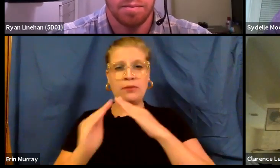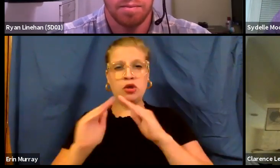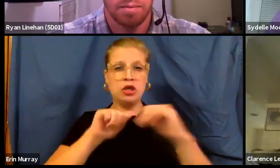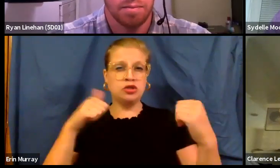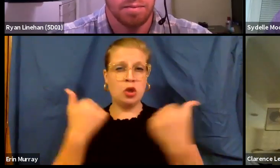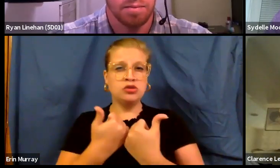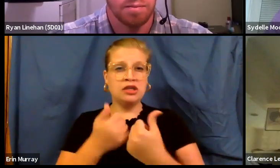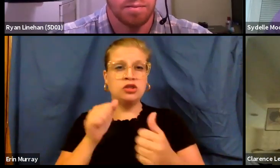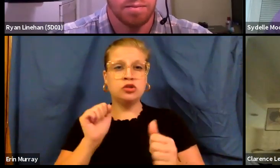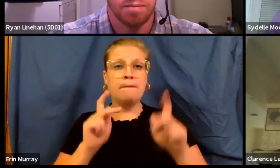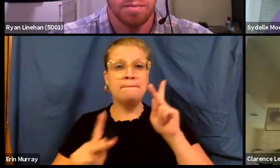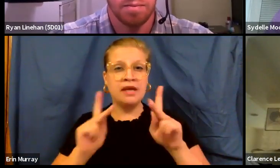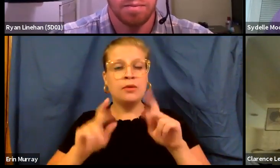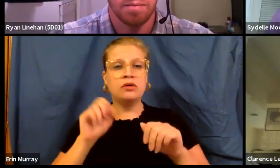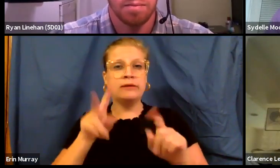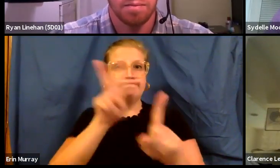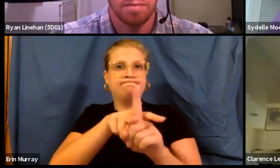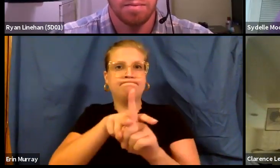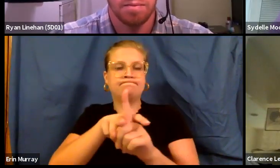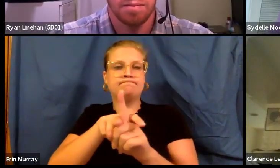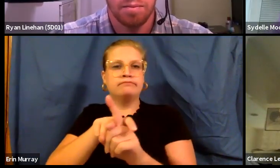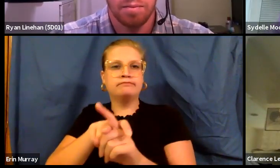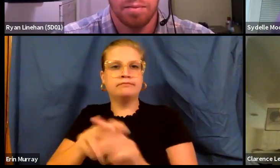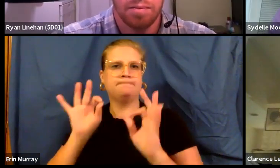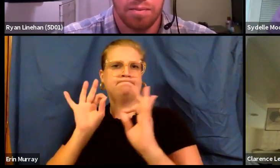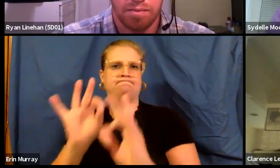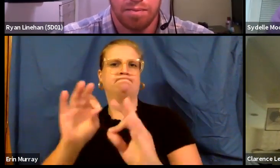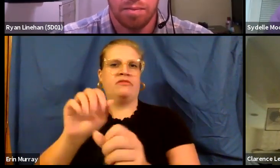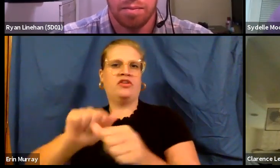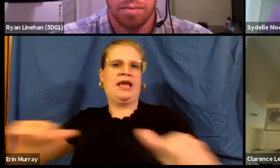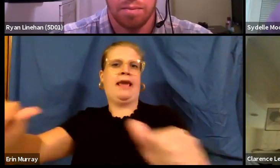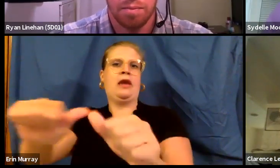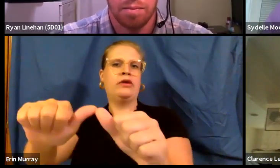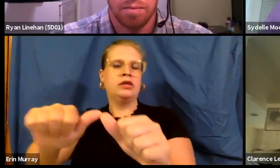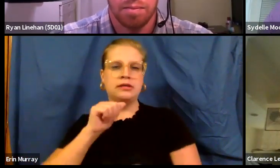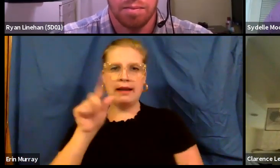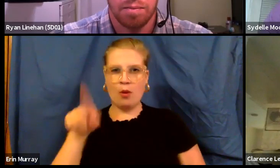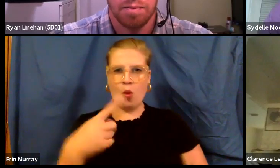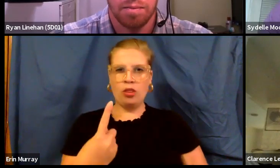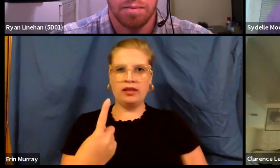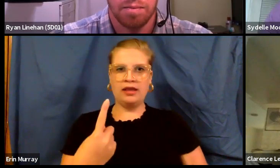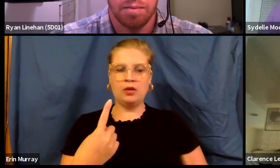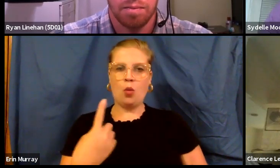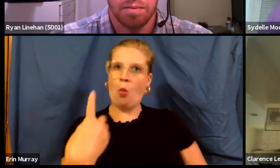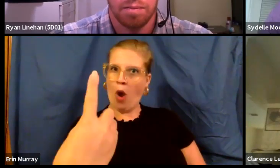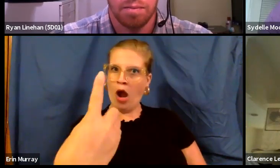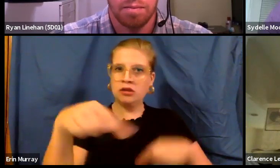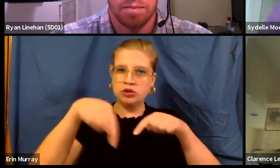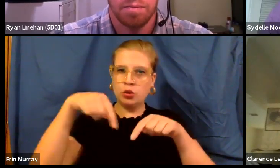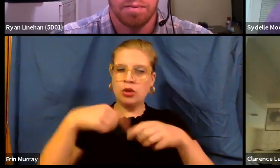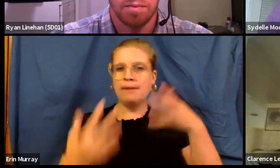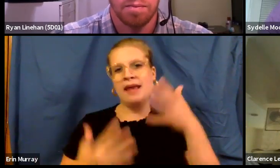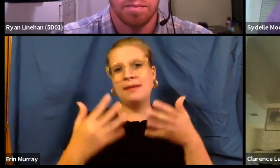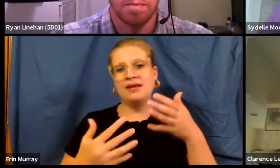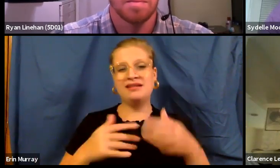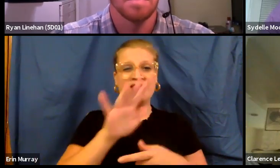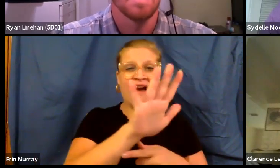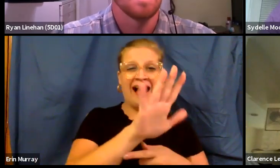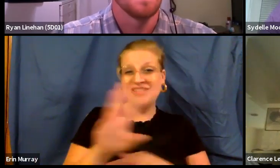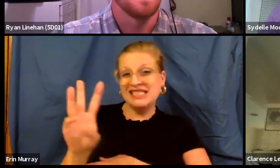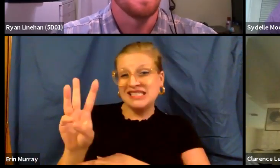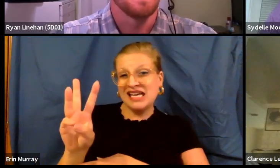people can designate optimal areas. And so there's not just one scooter there. There's maybe around 5 to 6 scooters